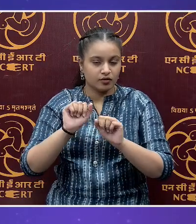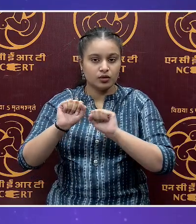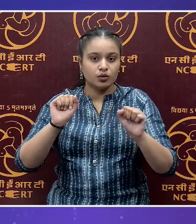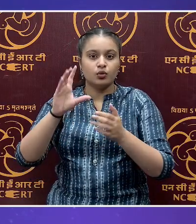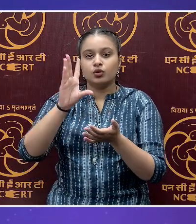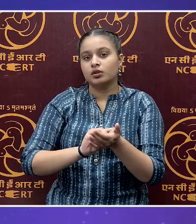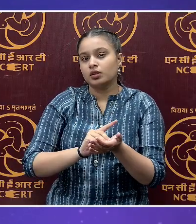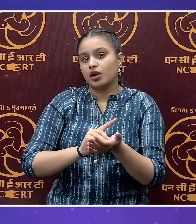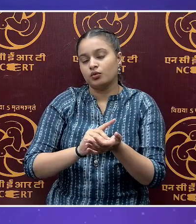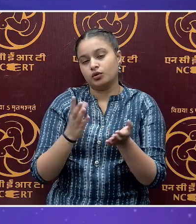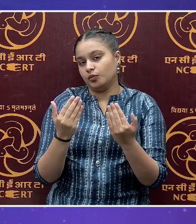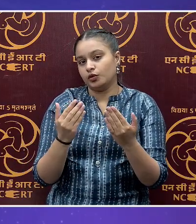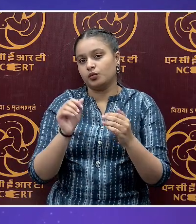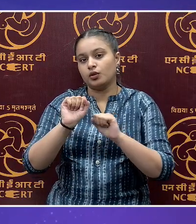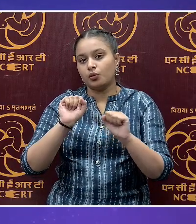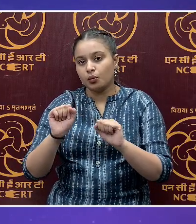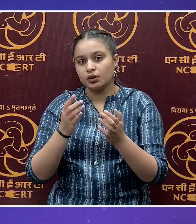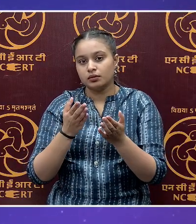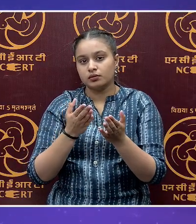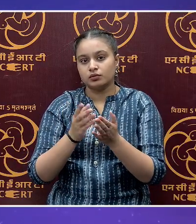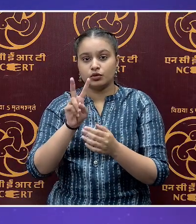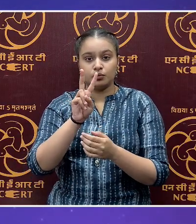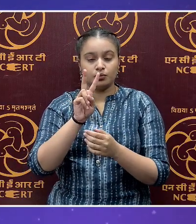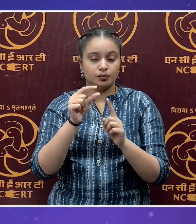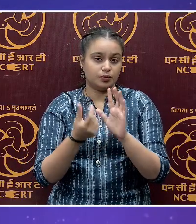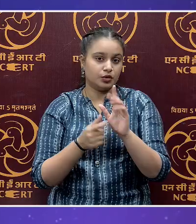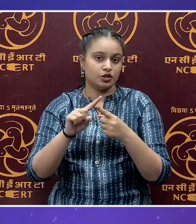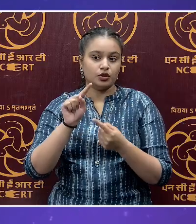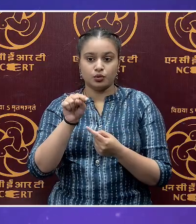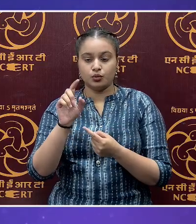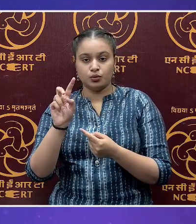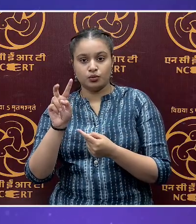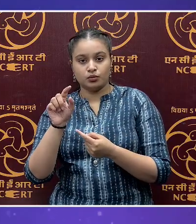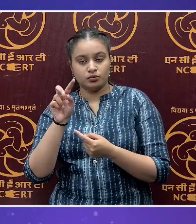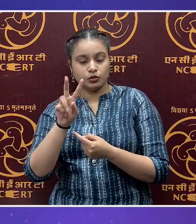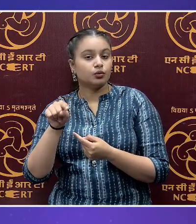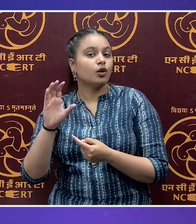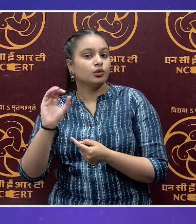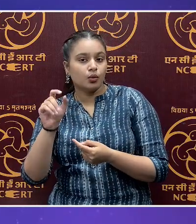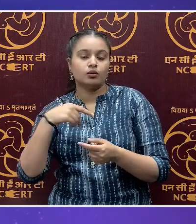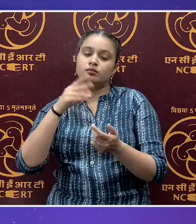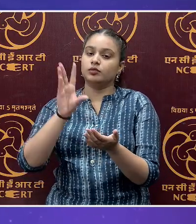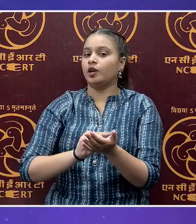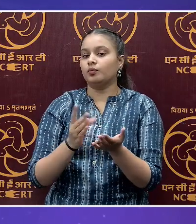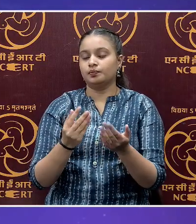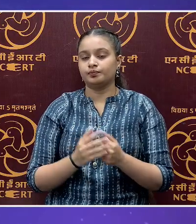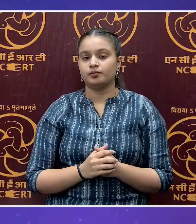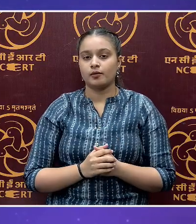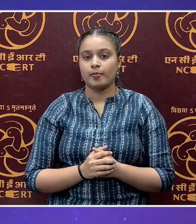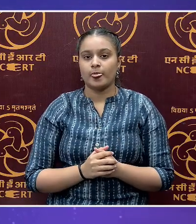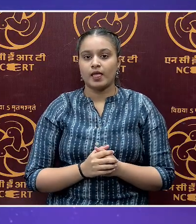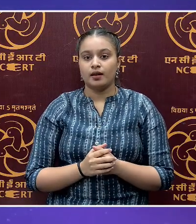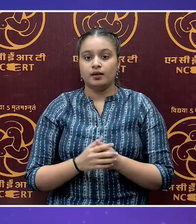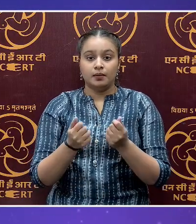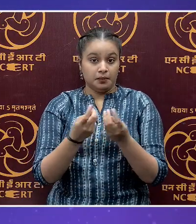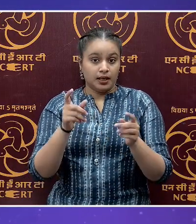download this PRASHAST app. You have searched to the PRASHAST 2.0 application and will get to the download into the your mobile app. Sir, lots of viewers are